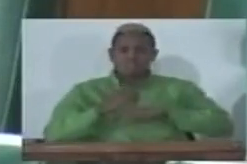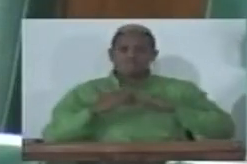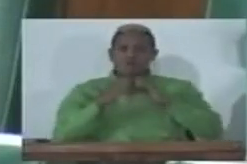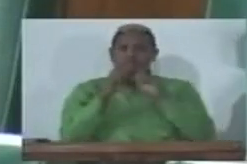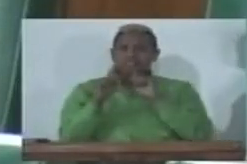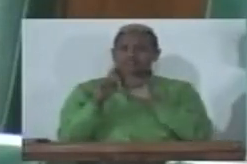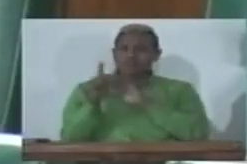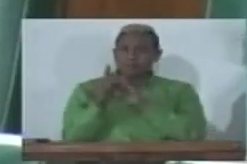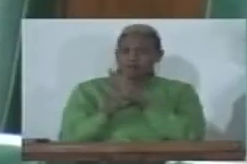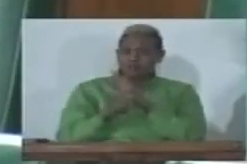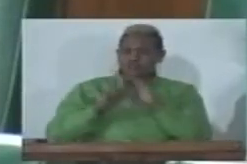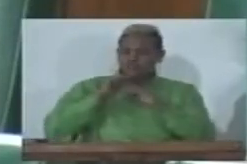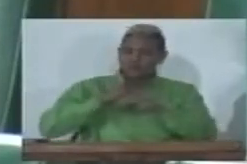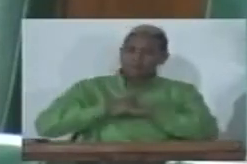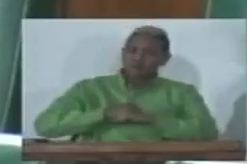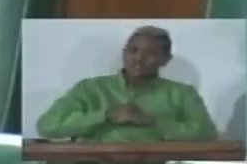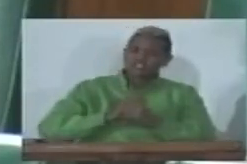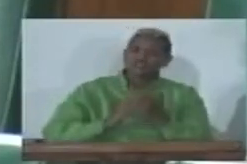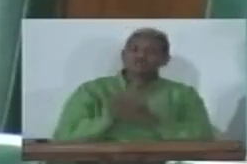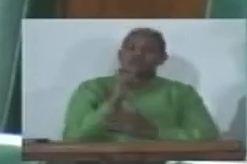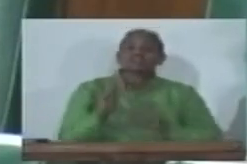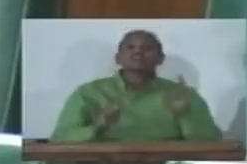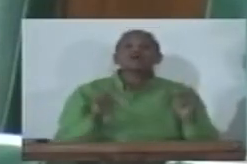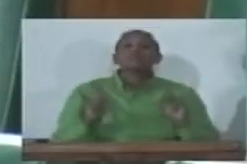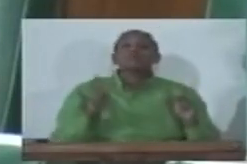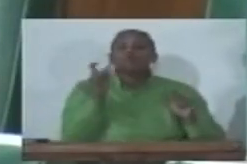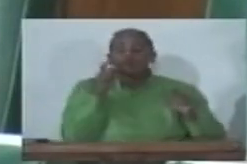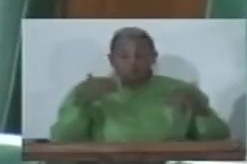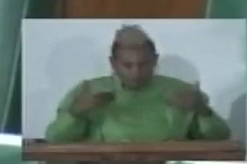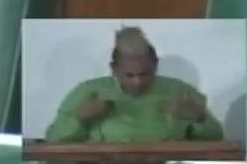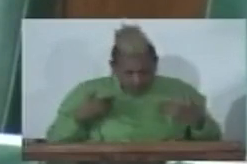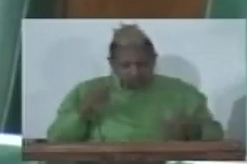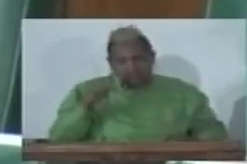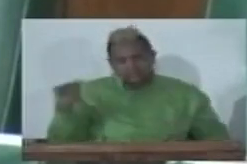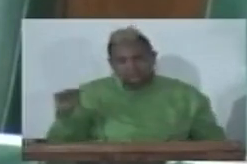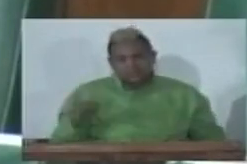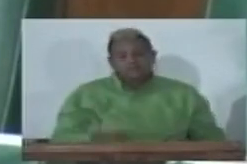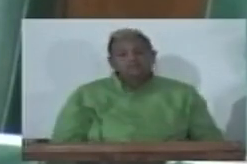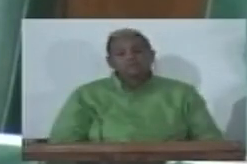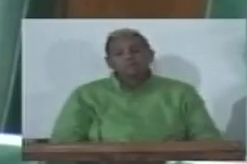policies to protect the rights of people living with disabilities.